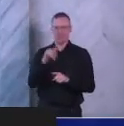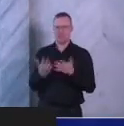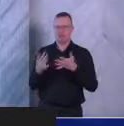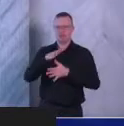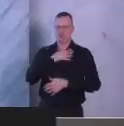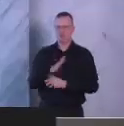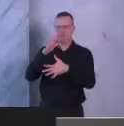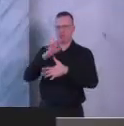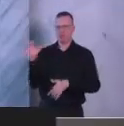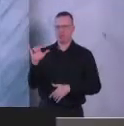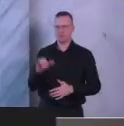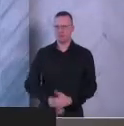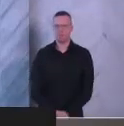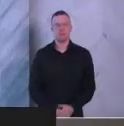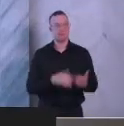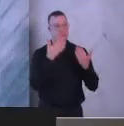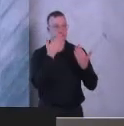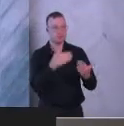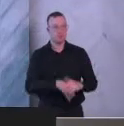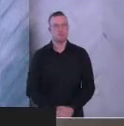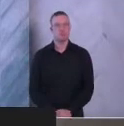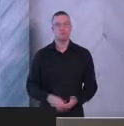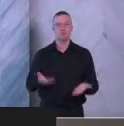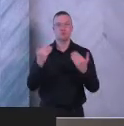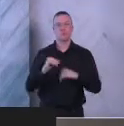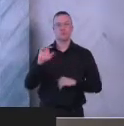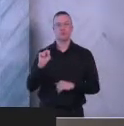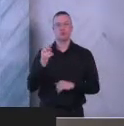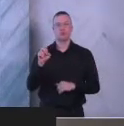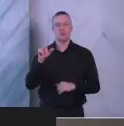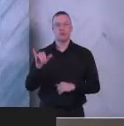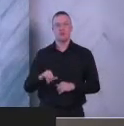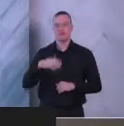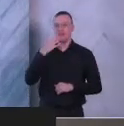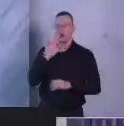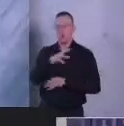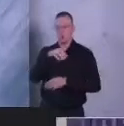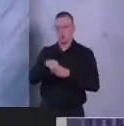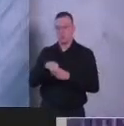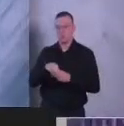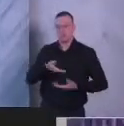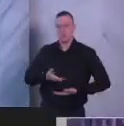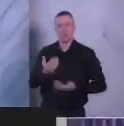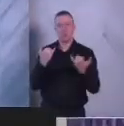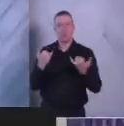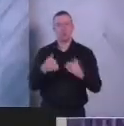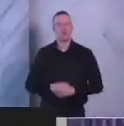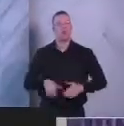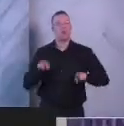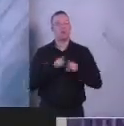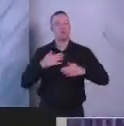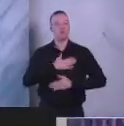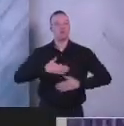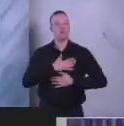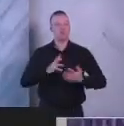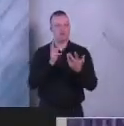Thank you. Thank you, Mark. And Shelley? Hi, thank you for including me today. I also appreciate the accommodations